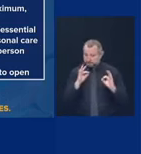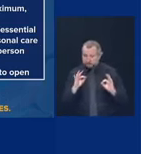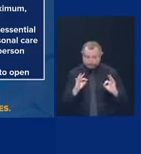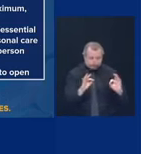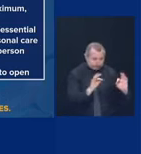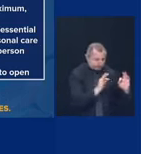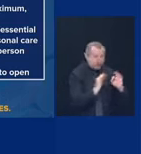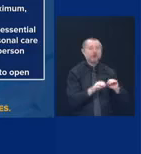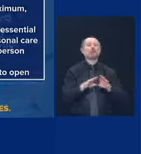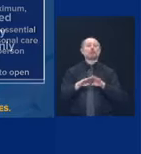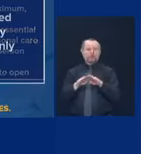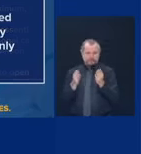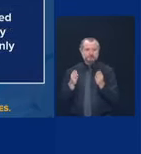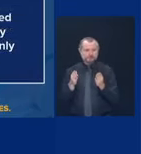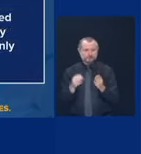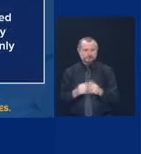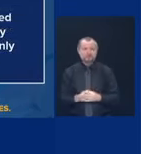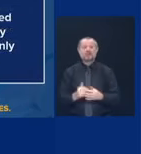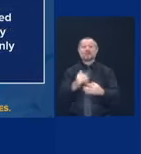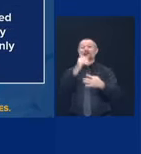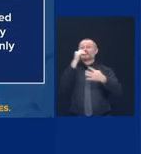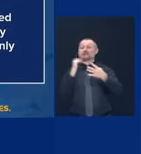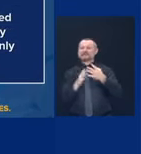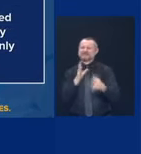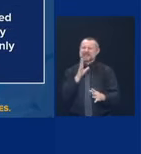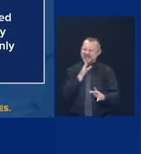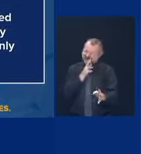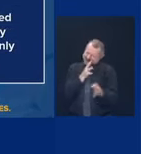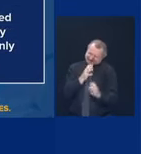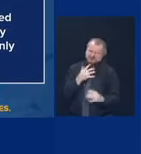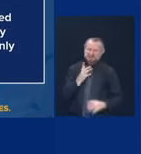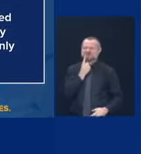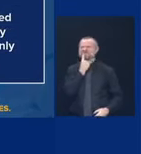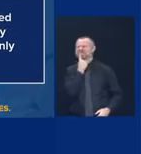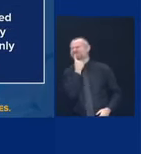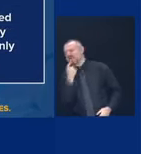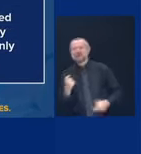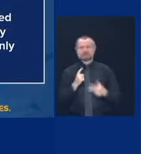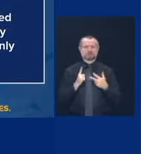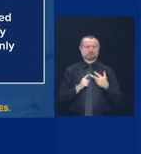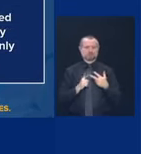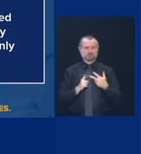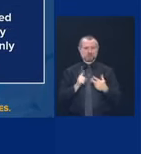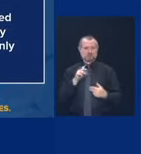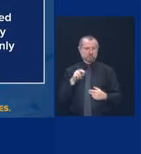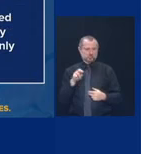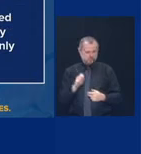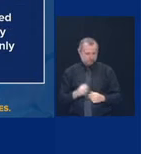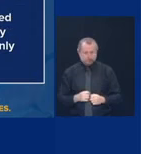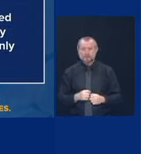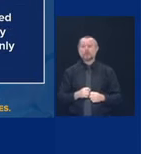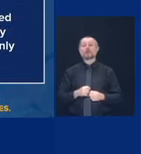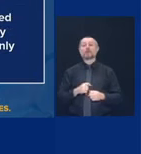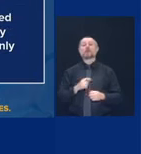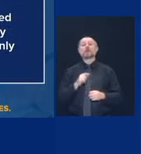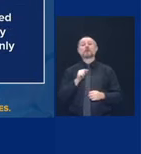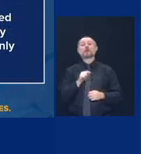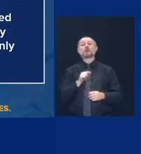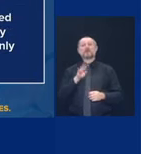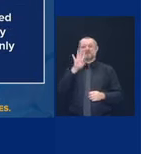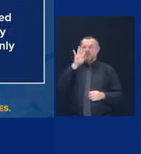Okay? You go to a red zone, that's our highest zone. Red zone,